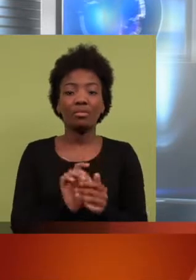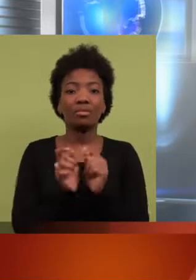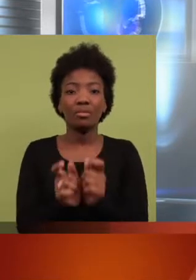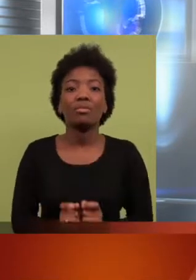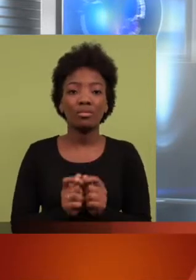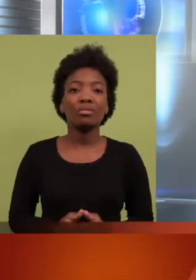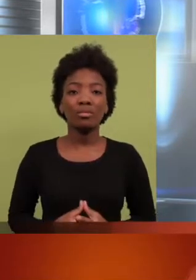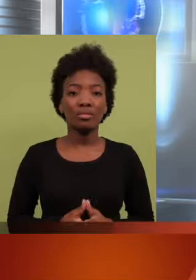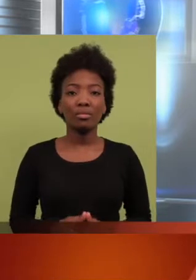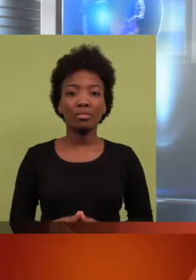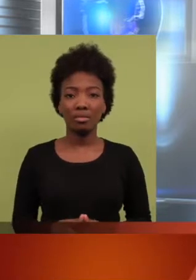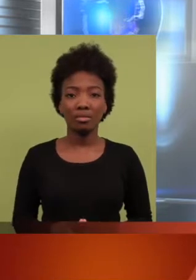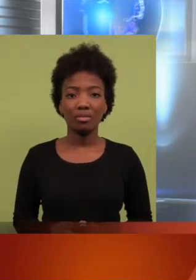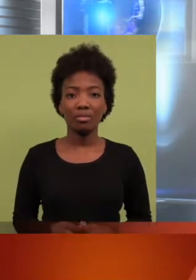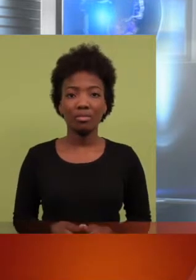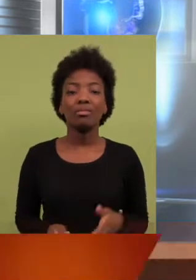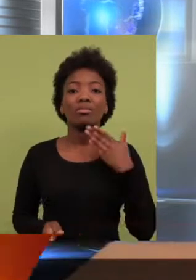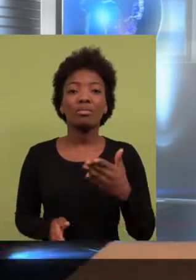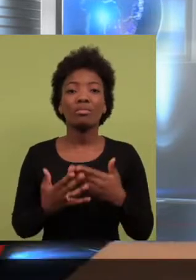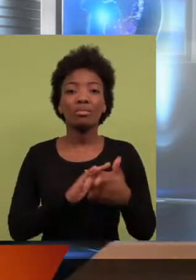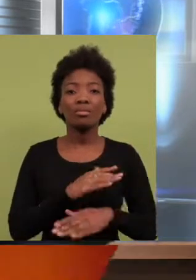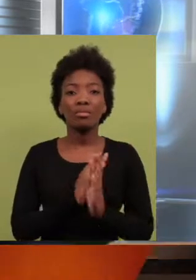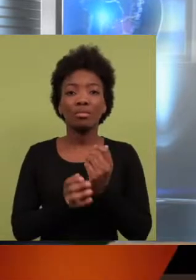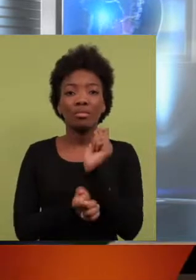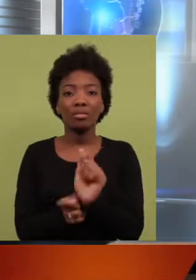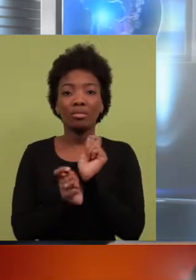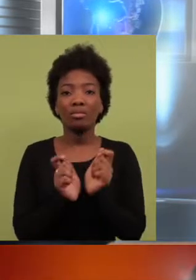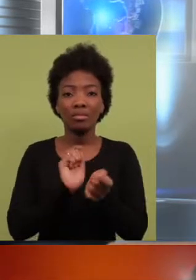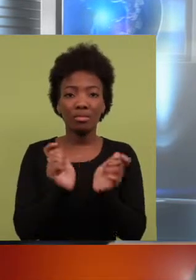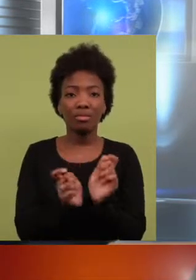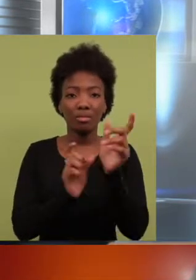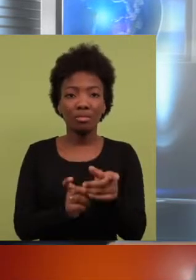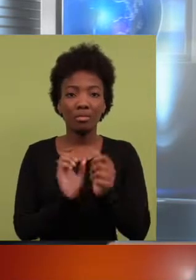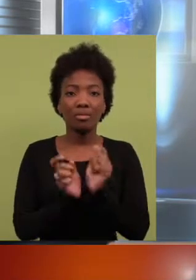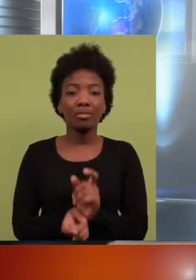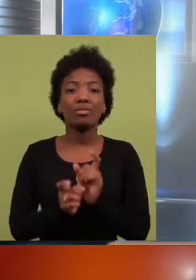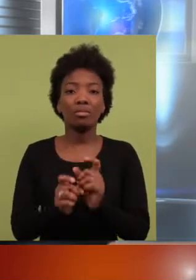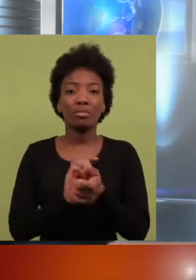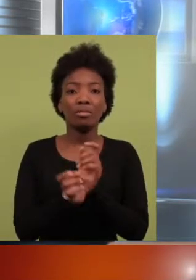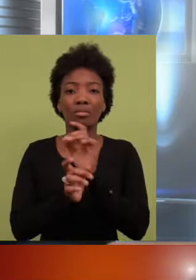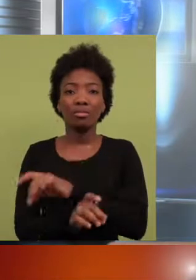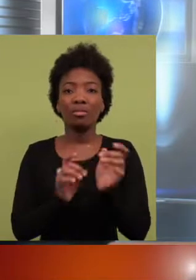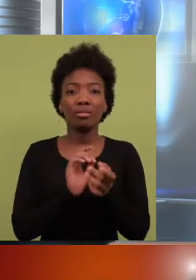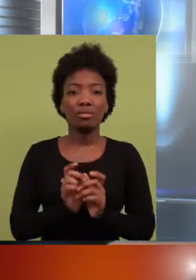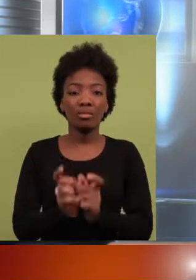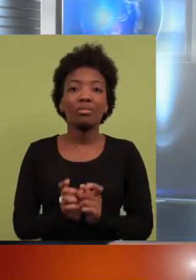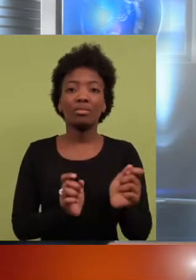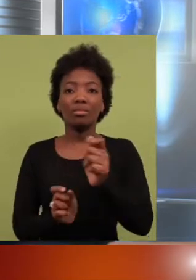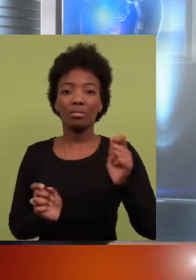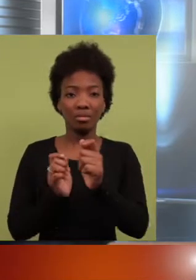until this day they have not delivered on their promise. Gauteng government spokesperson has said that this land is earmarked for a government